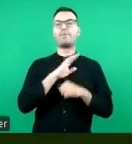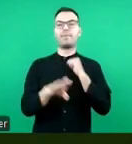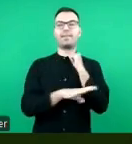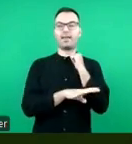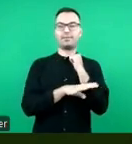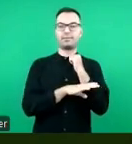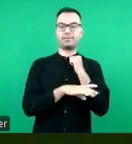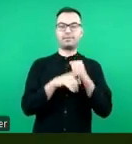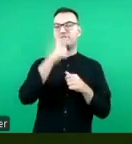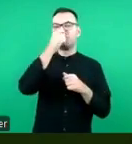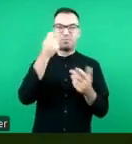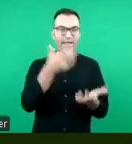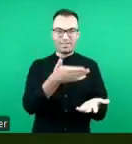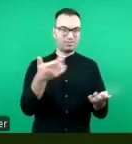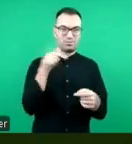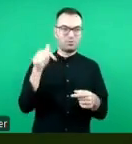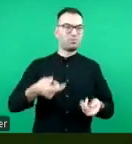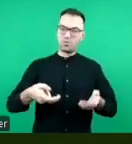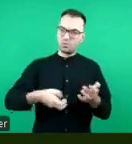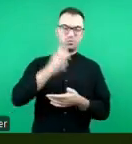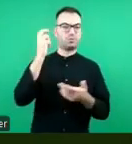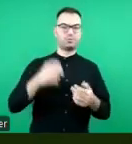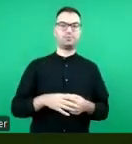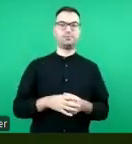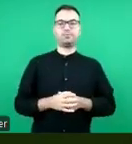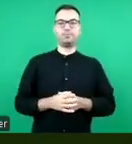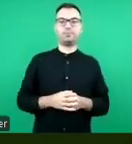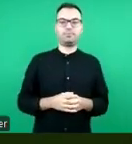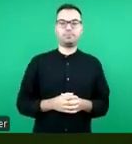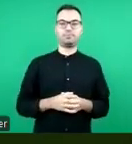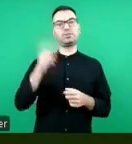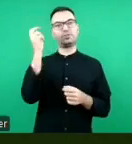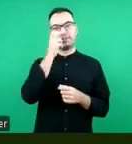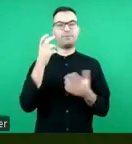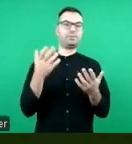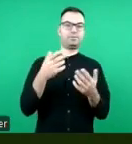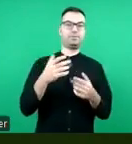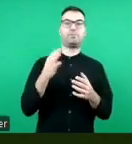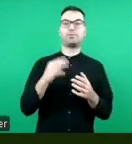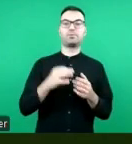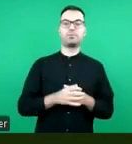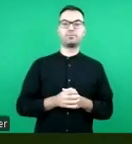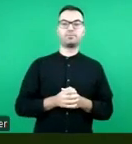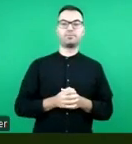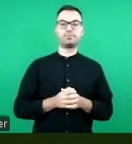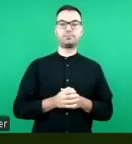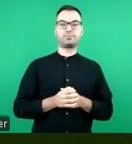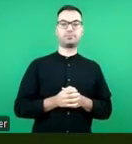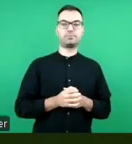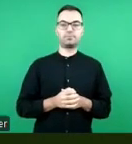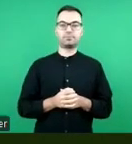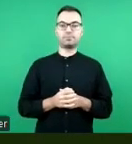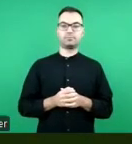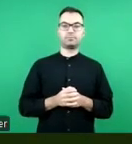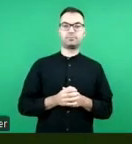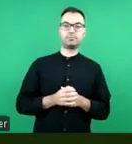ecosystem garbage. We have to remove it. And that's pretty interesting, because I think if you think,